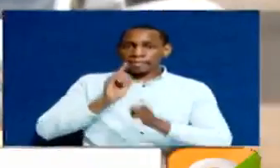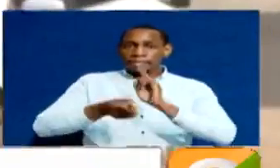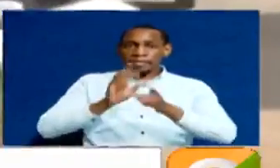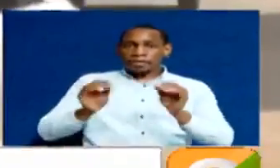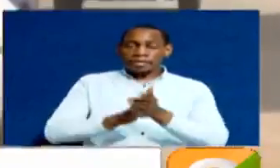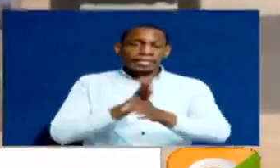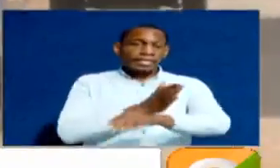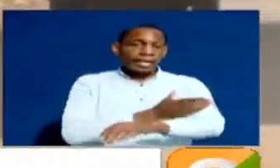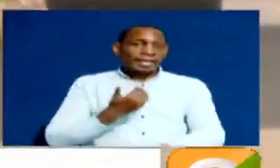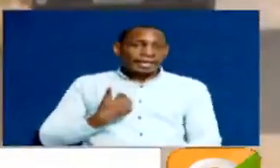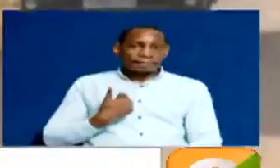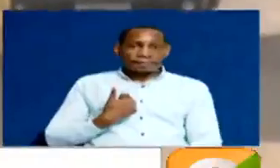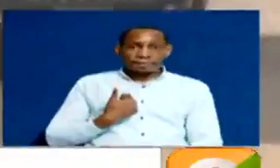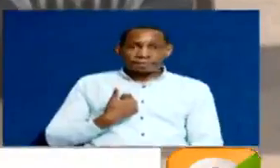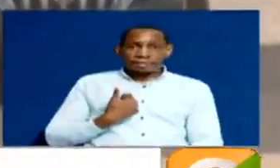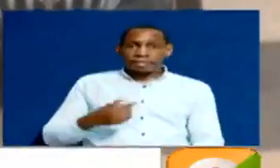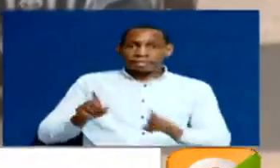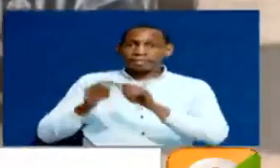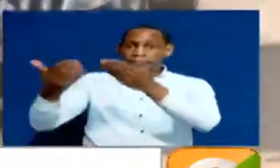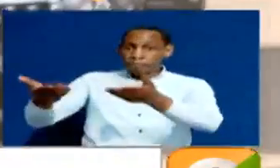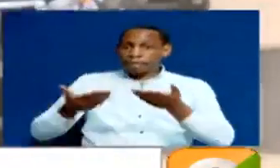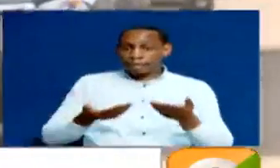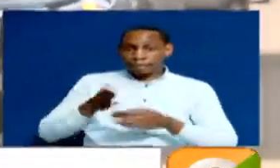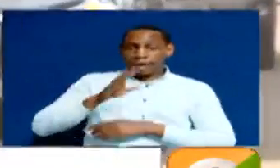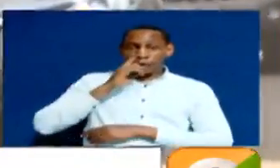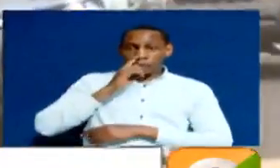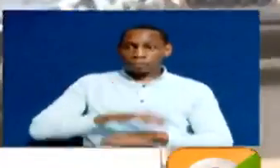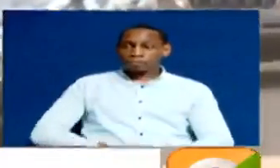marathon due to an injury at the start, was also welcomed home.